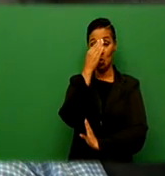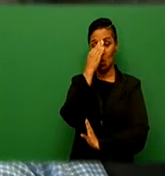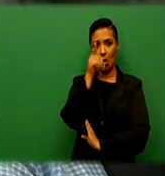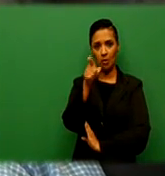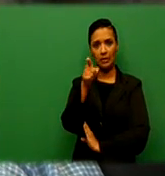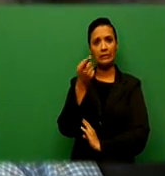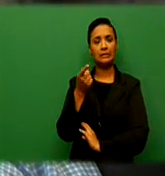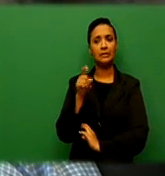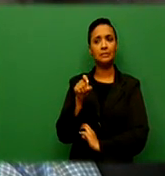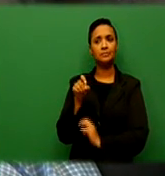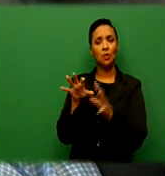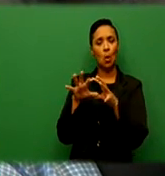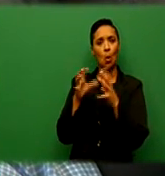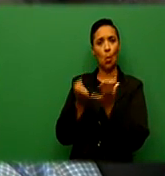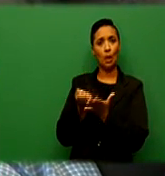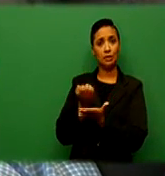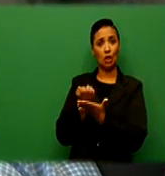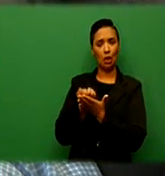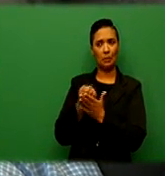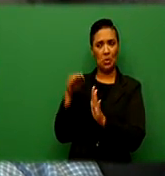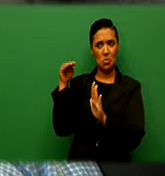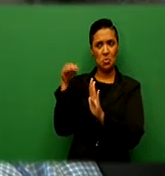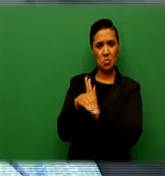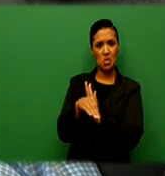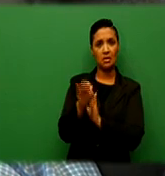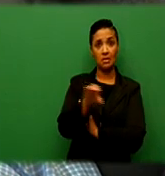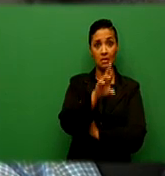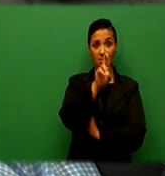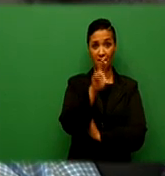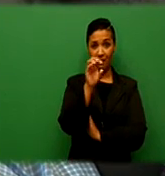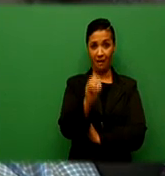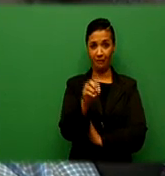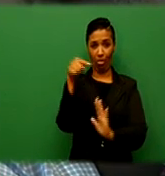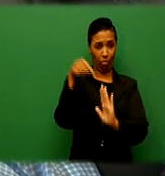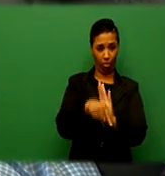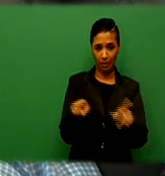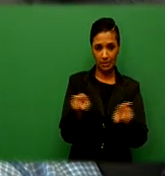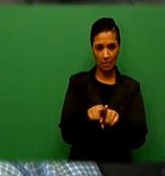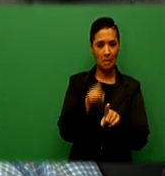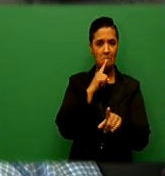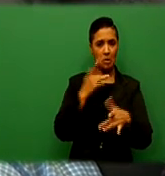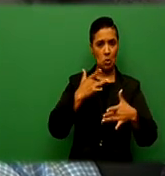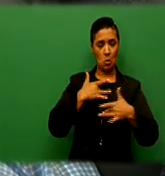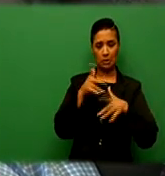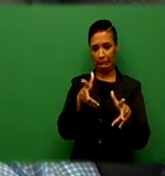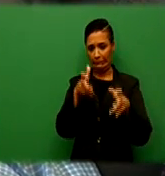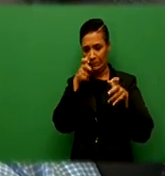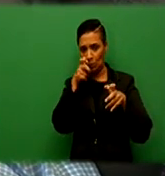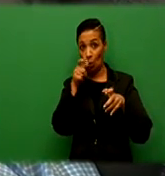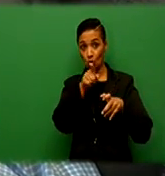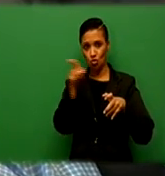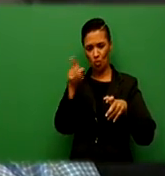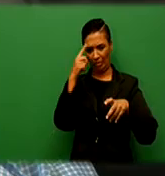impact on the rand in the past few days. I'm wondering how big a concern are those to the MPC, especially